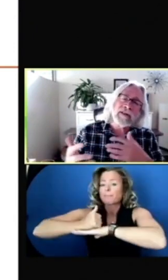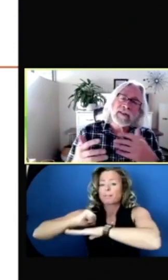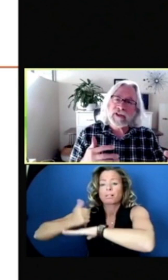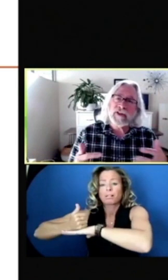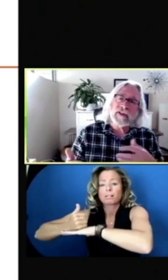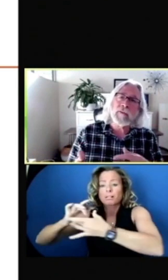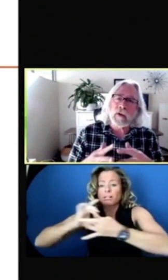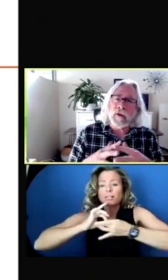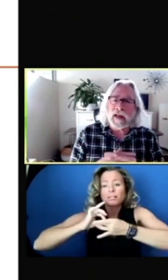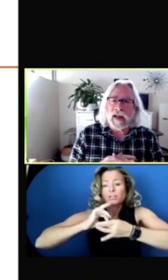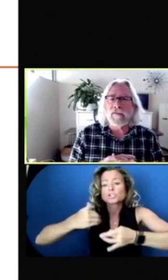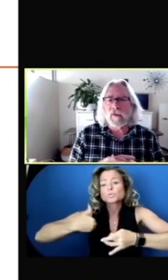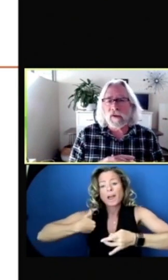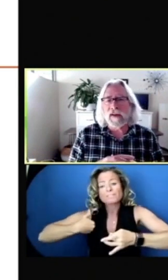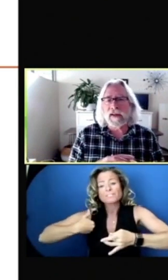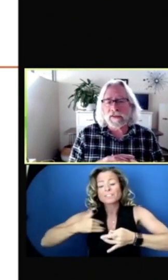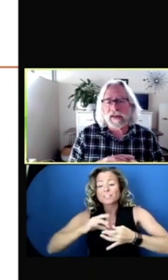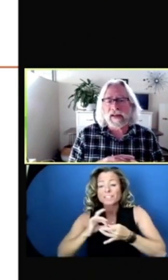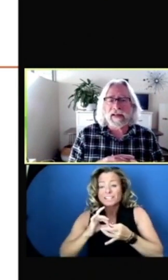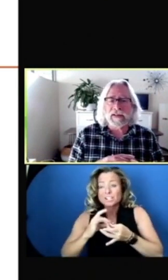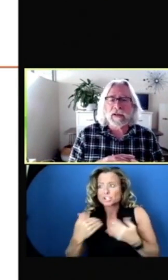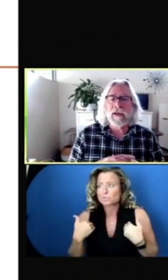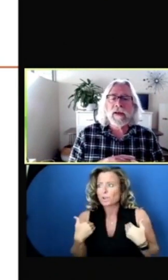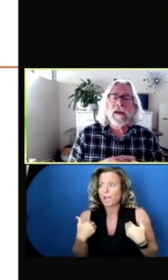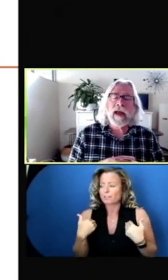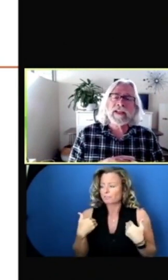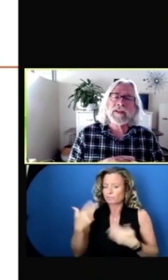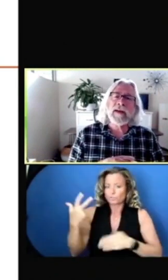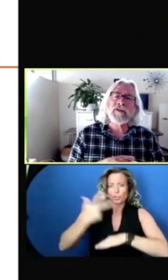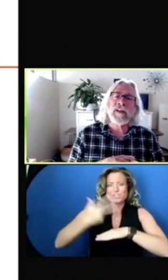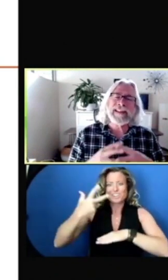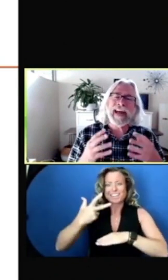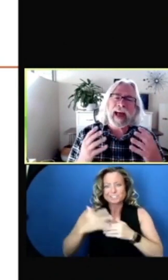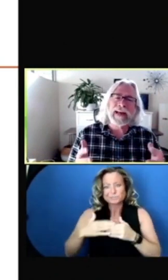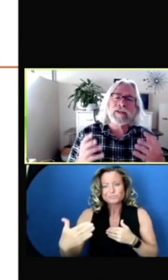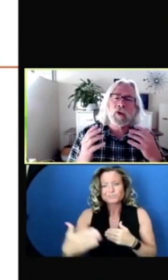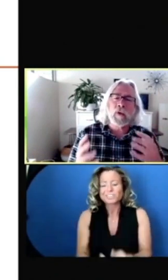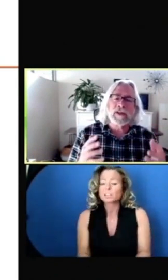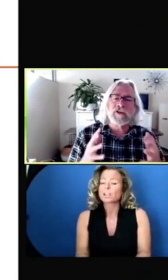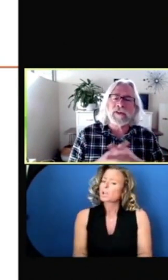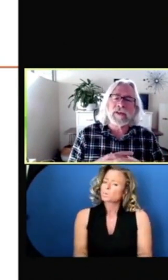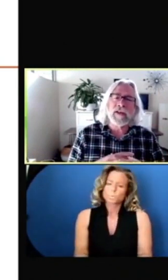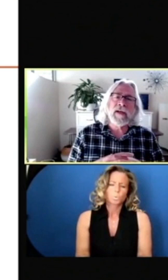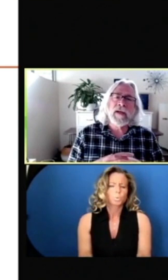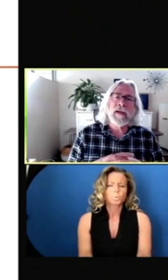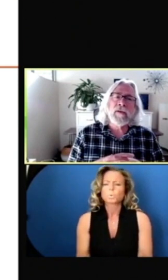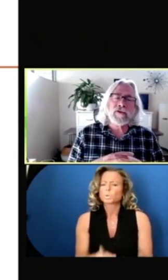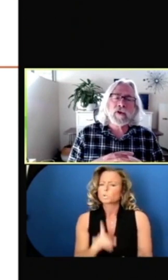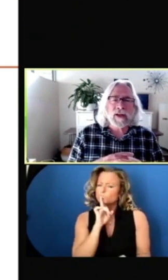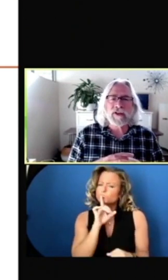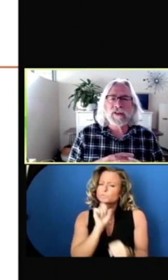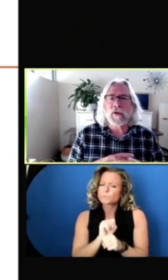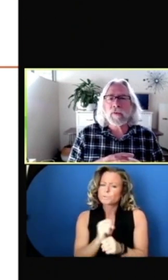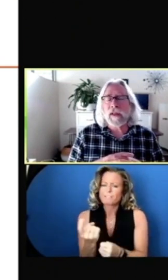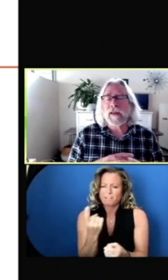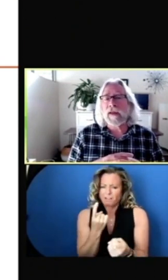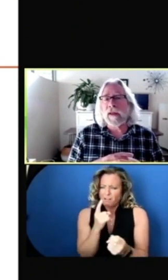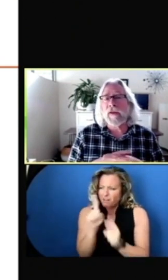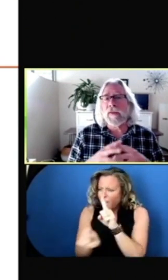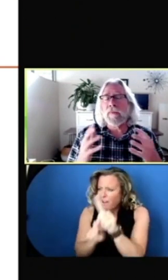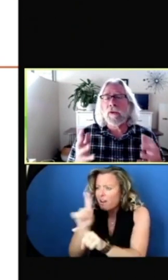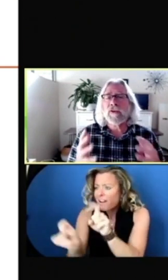the conversations that we're going to have over the next 3 days, and especially to ask questions. Those questions are